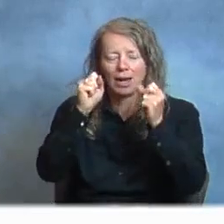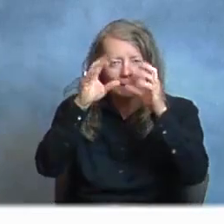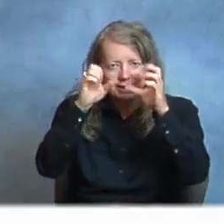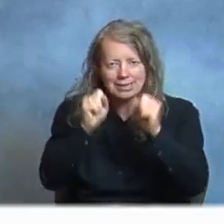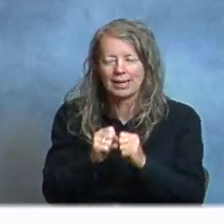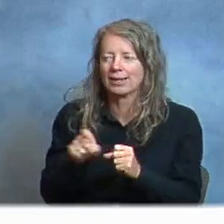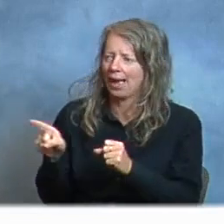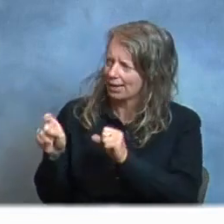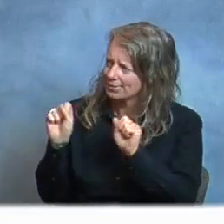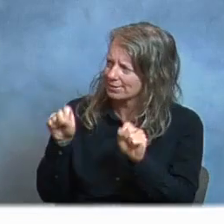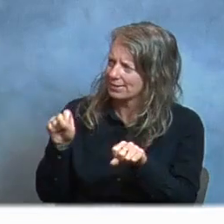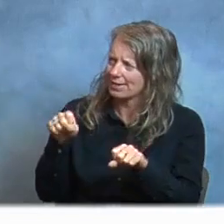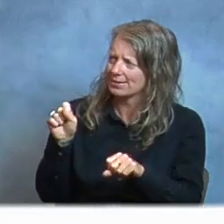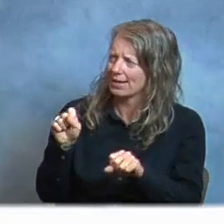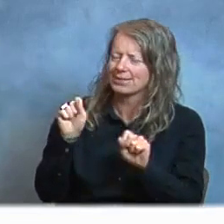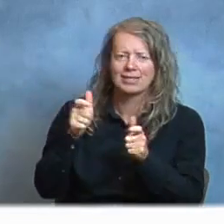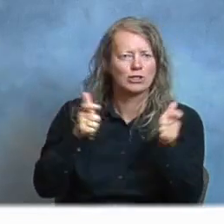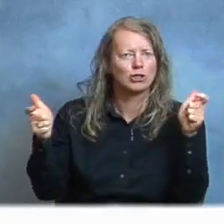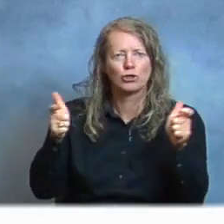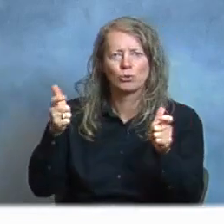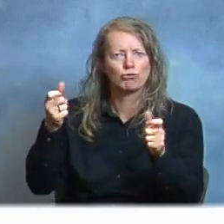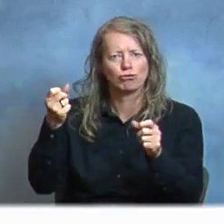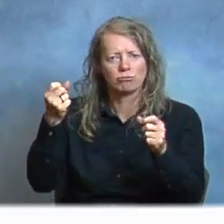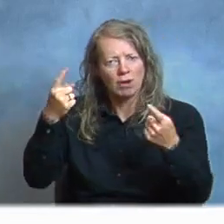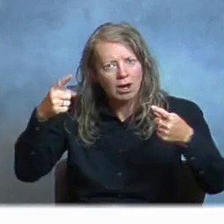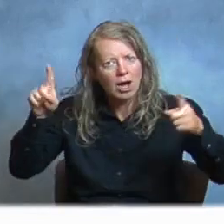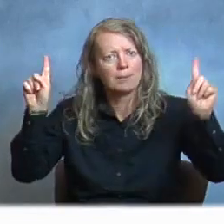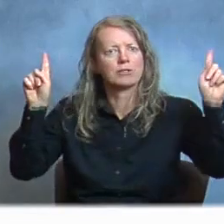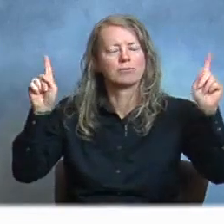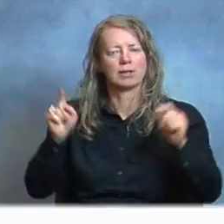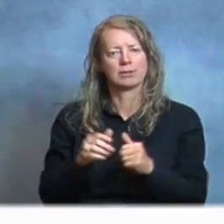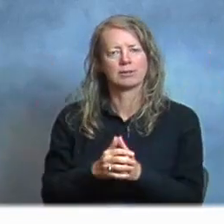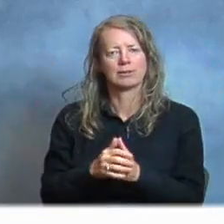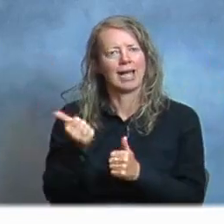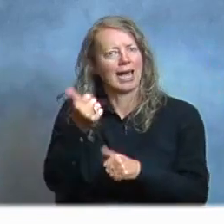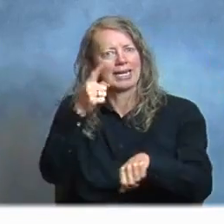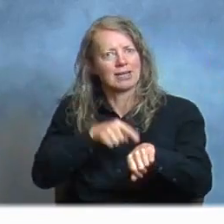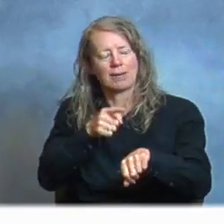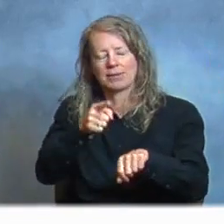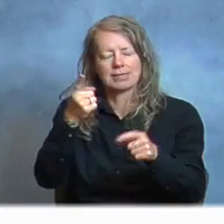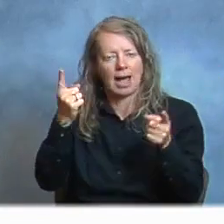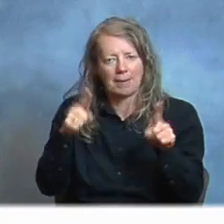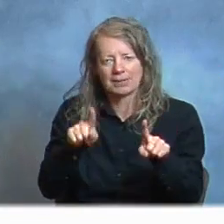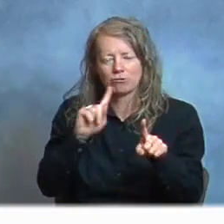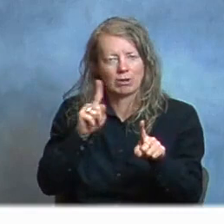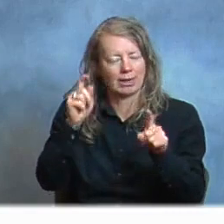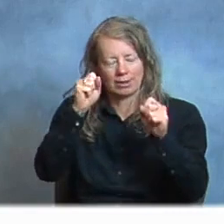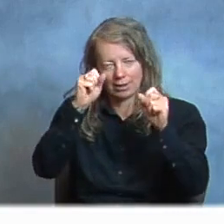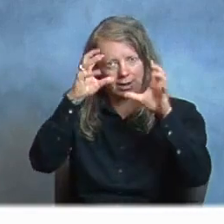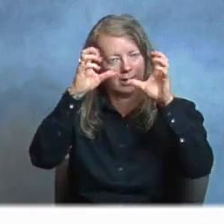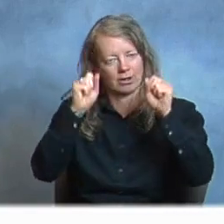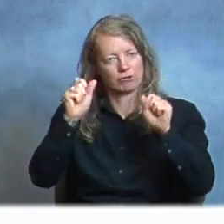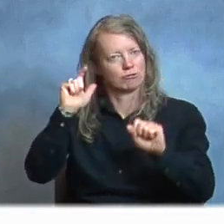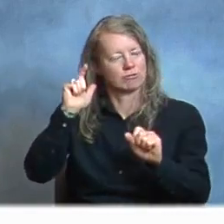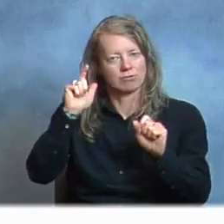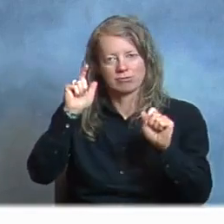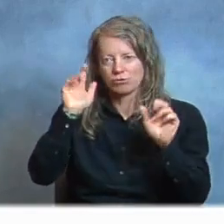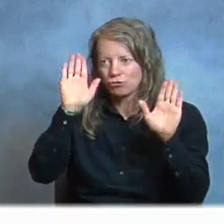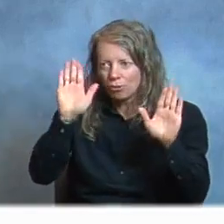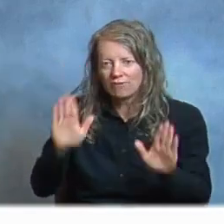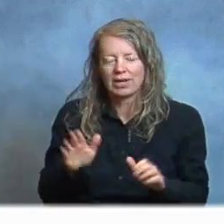huge accomplishment, and the period of time that it's happened is remarkable. So it's terrific. If someone had told